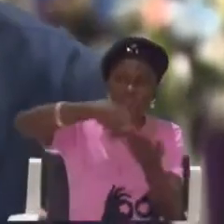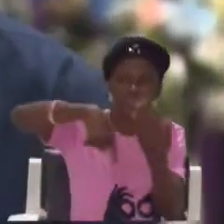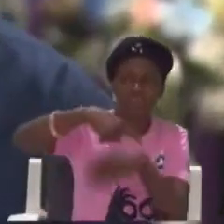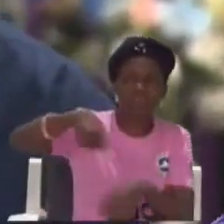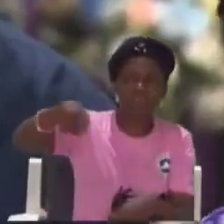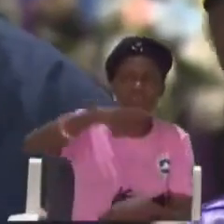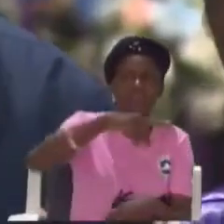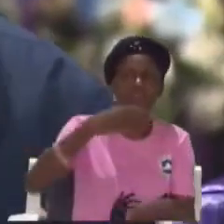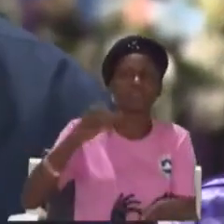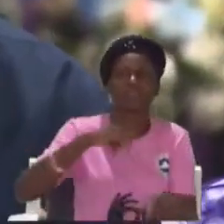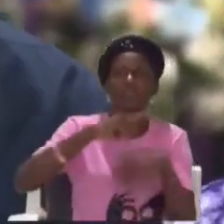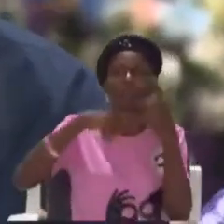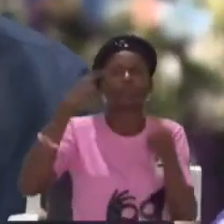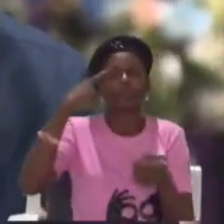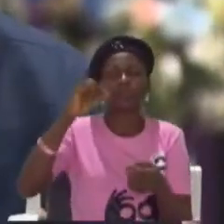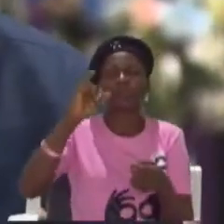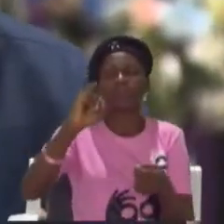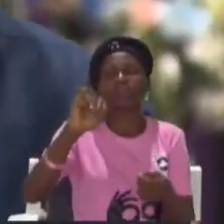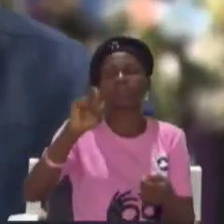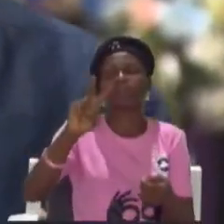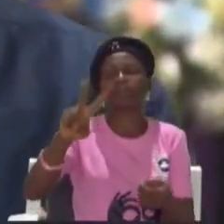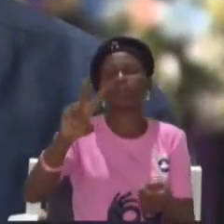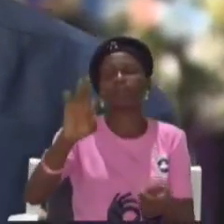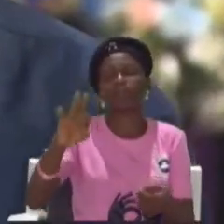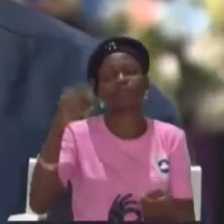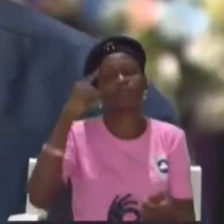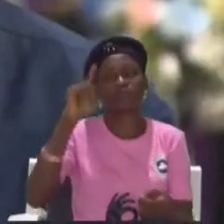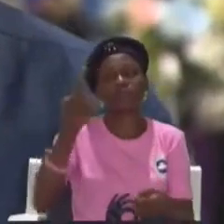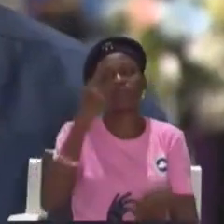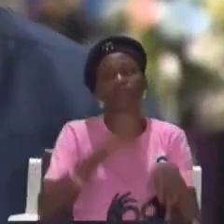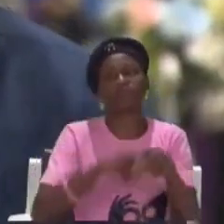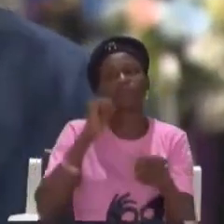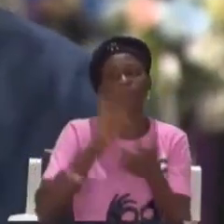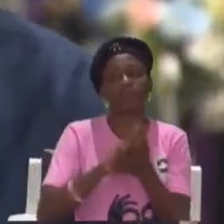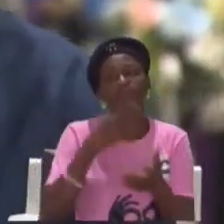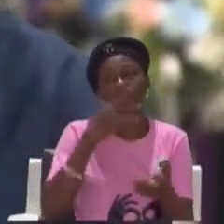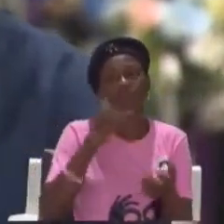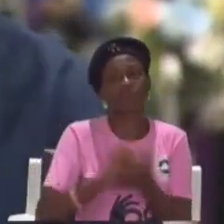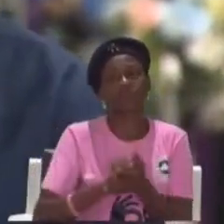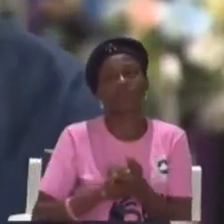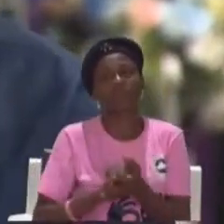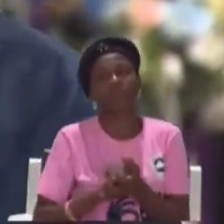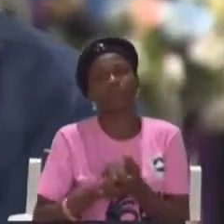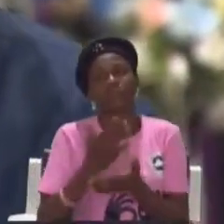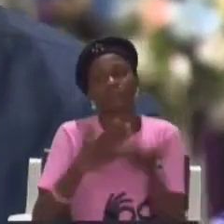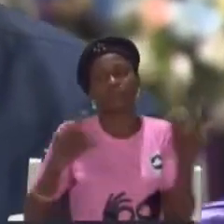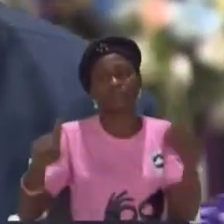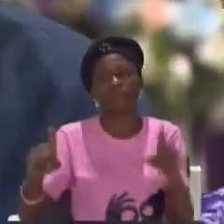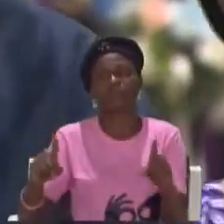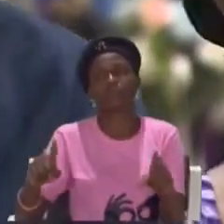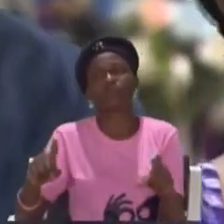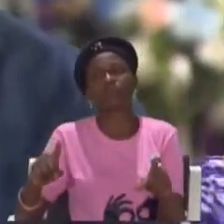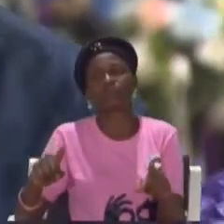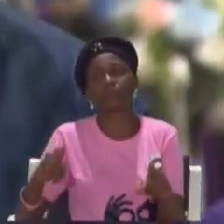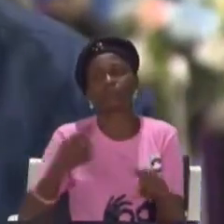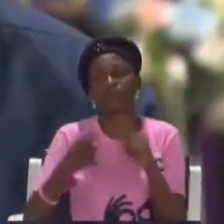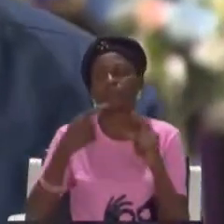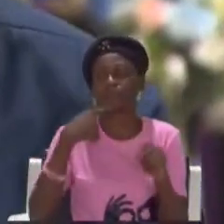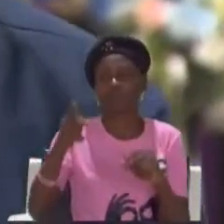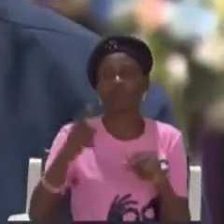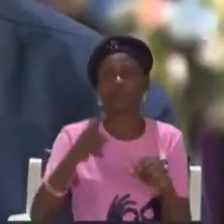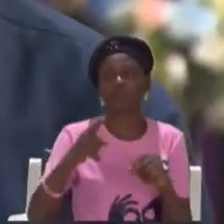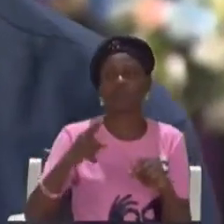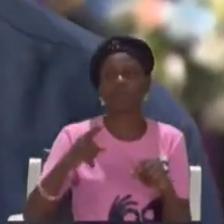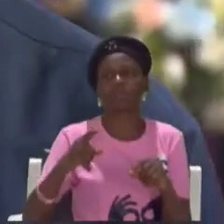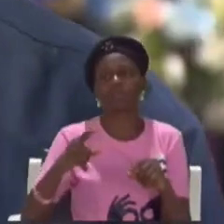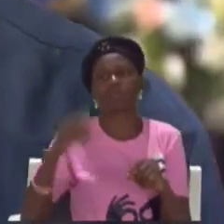opted for IVF for the first time. My wife called me and said, honey, something has happened though, but I will tell you why. I think you will